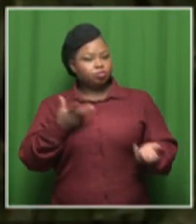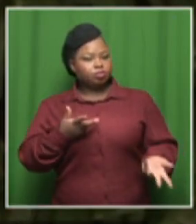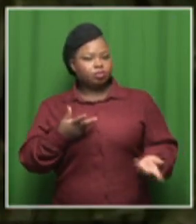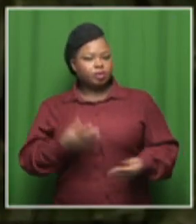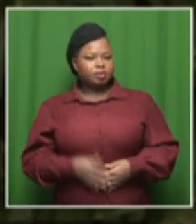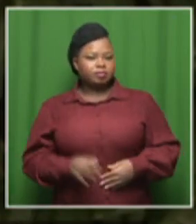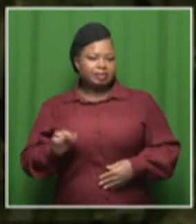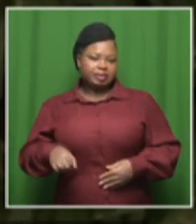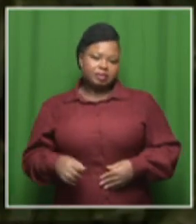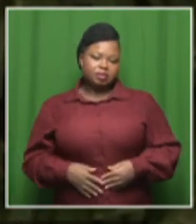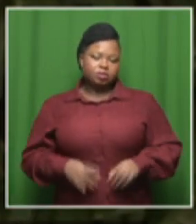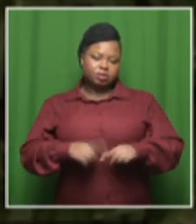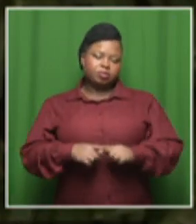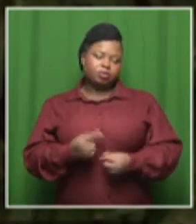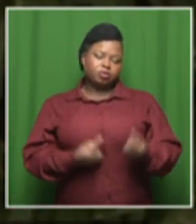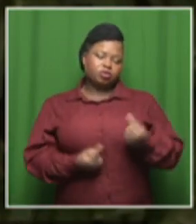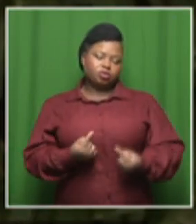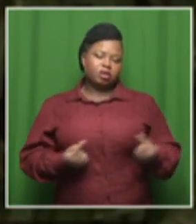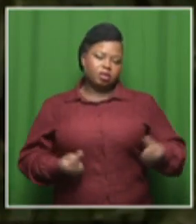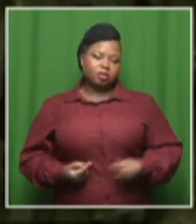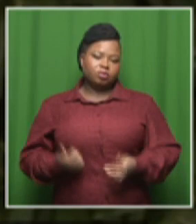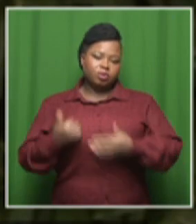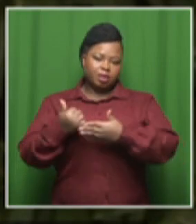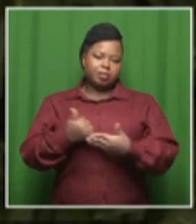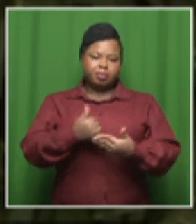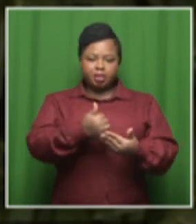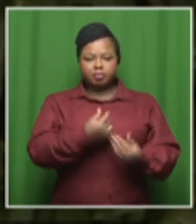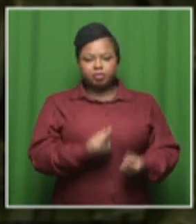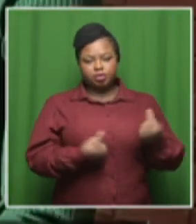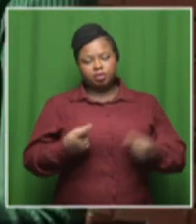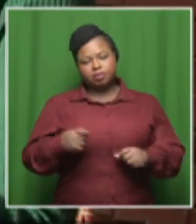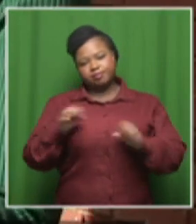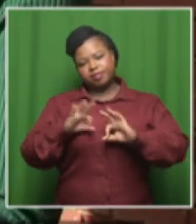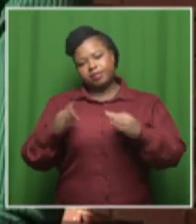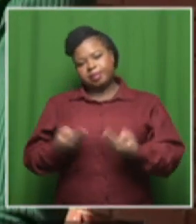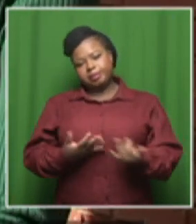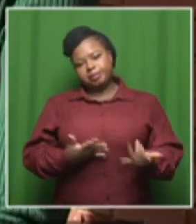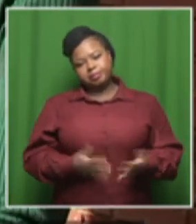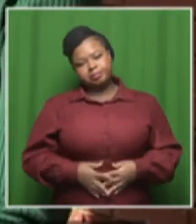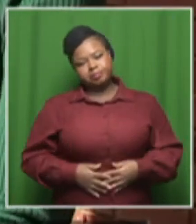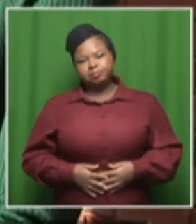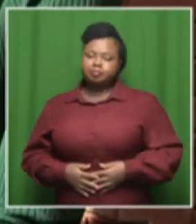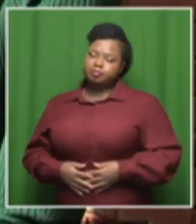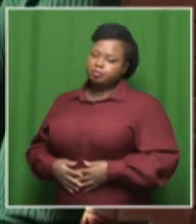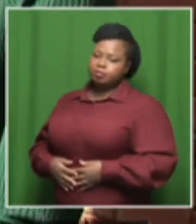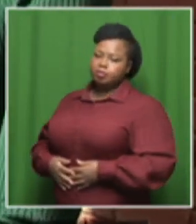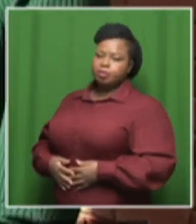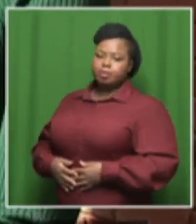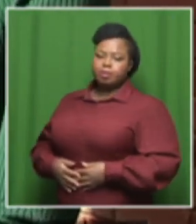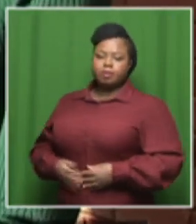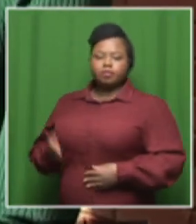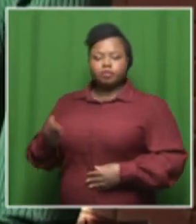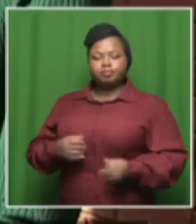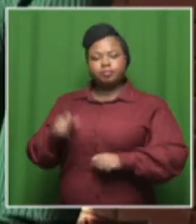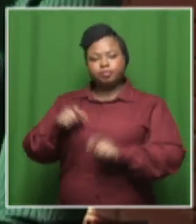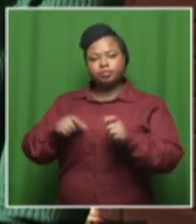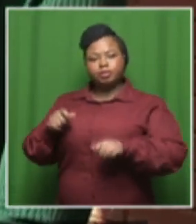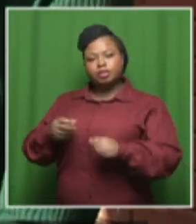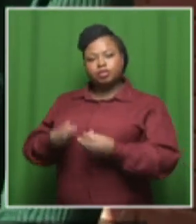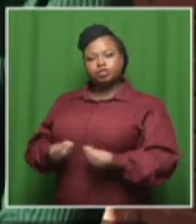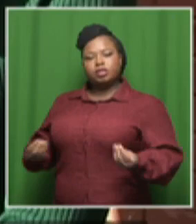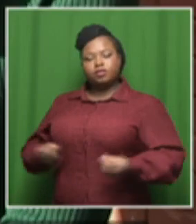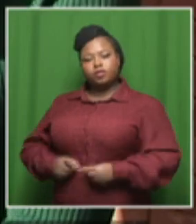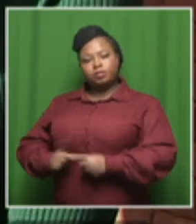so obviously they rely on each other to get through it, and that's how we have this amazing family. Speaking about, you know, children coming from different backgrounds, I